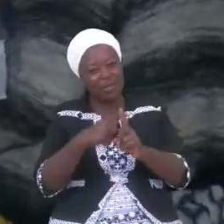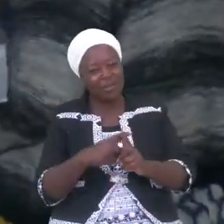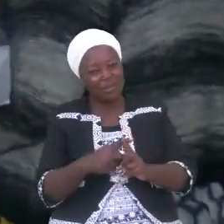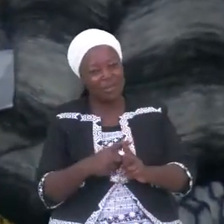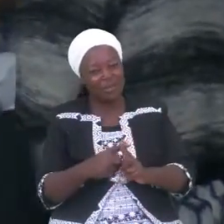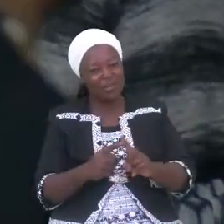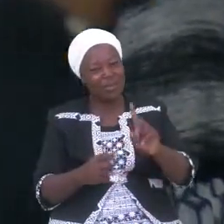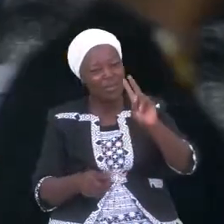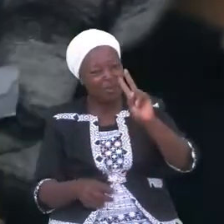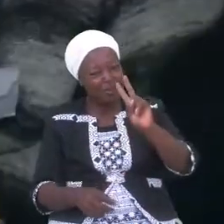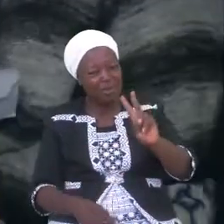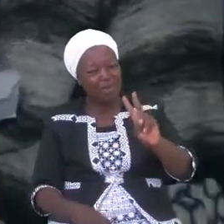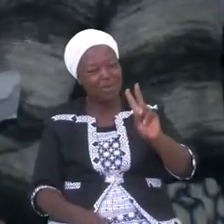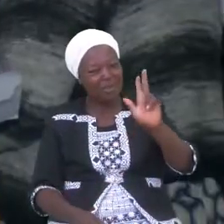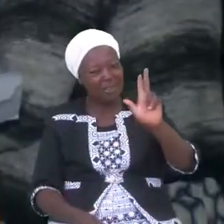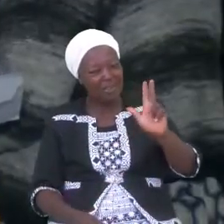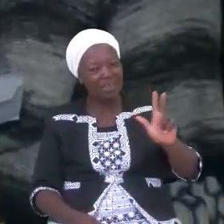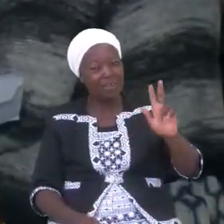Counselors, please.